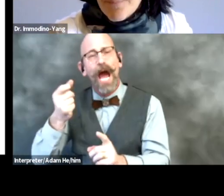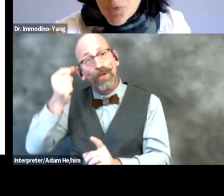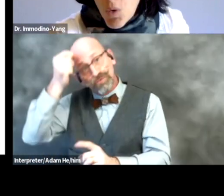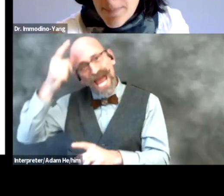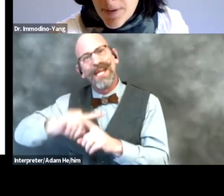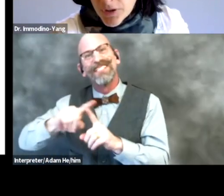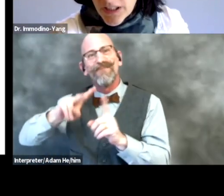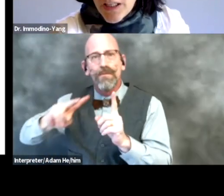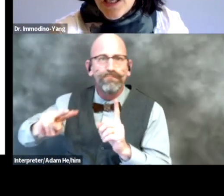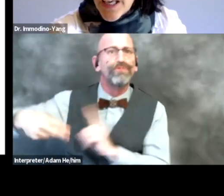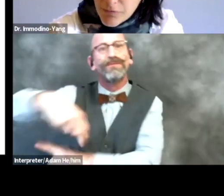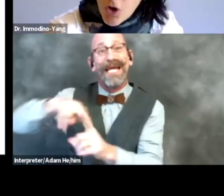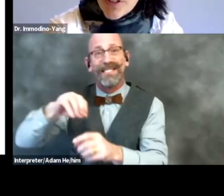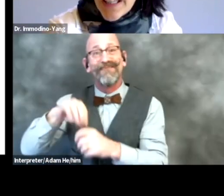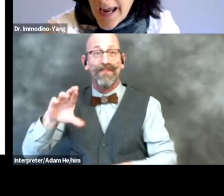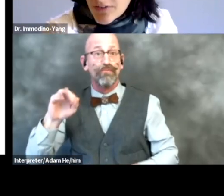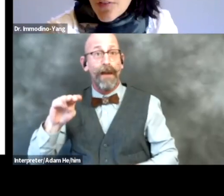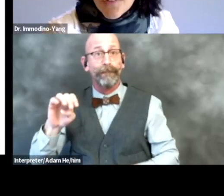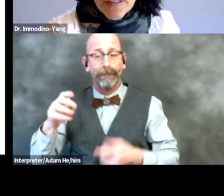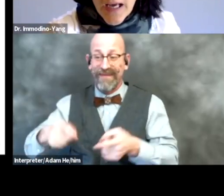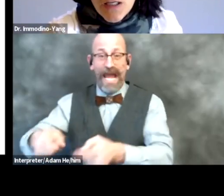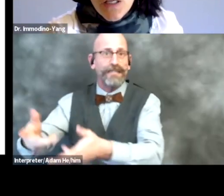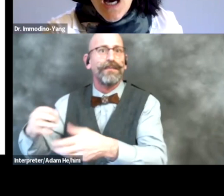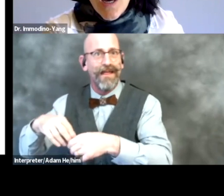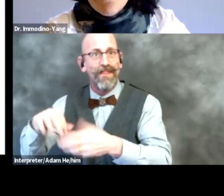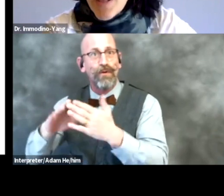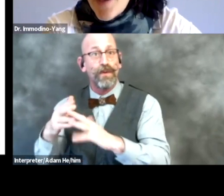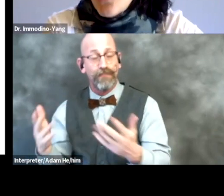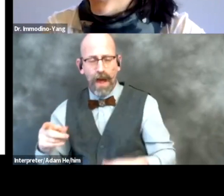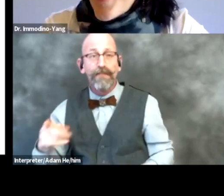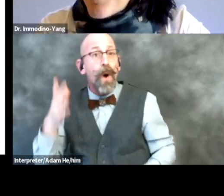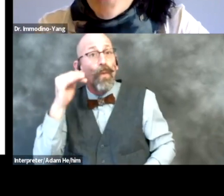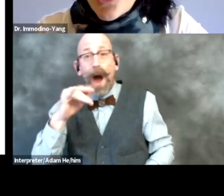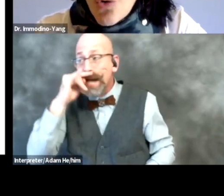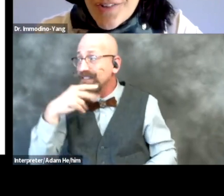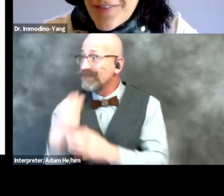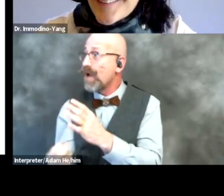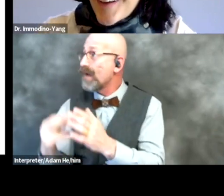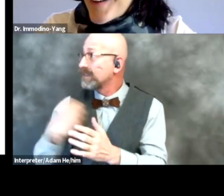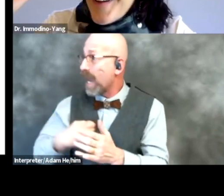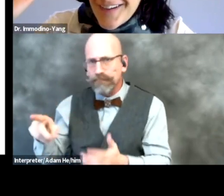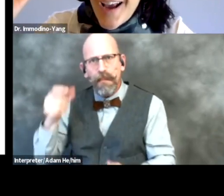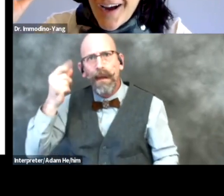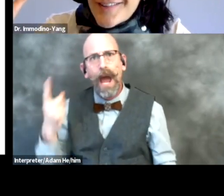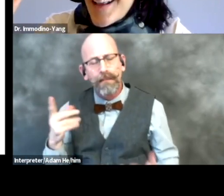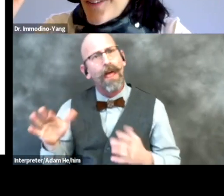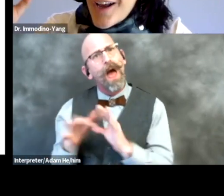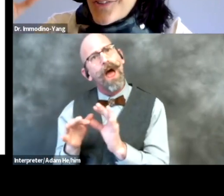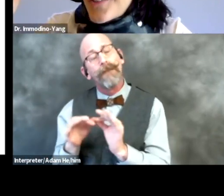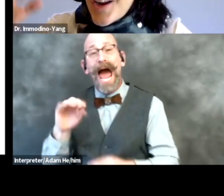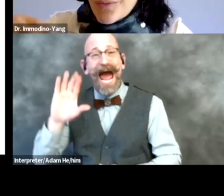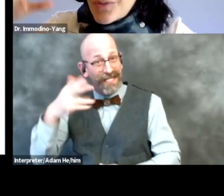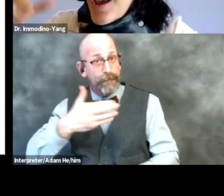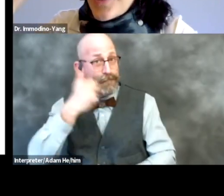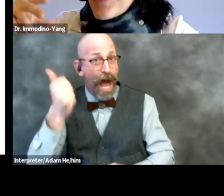crimes, why people get involved in gangs and things like that. And they also just have better scores on things like